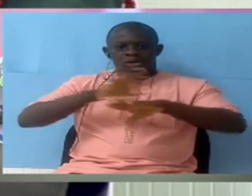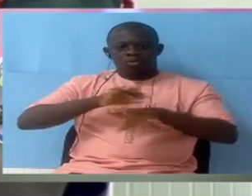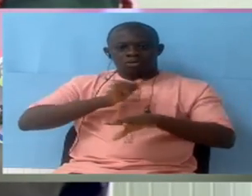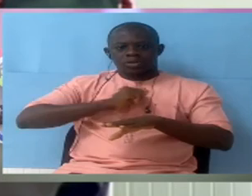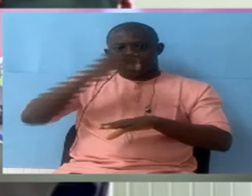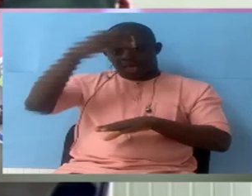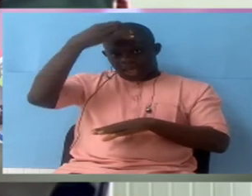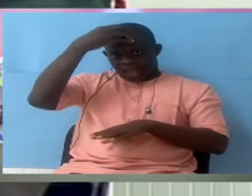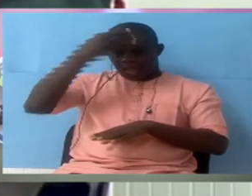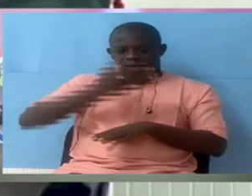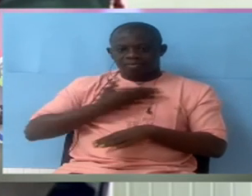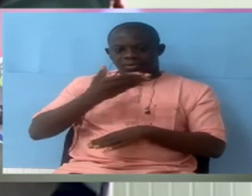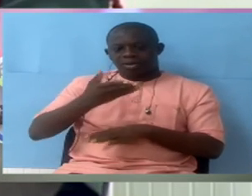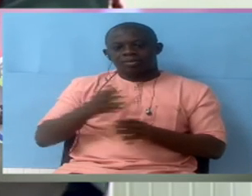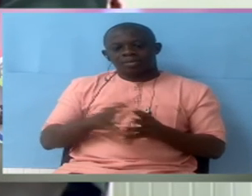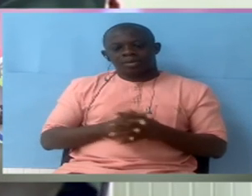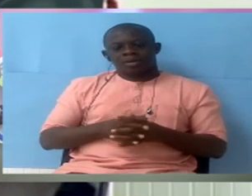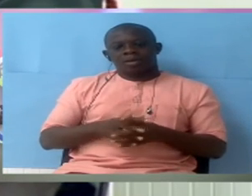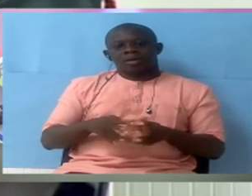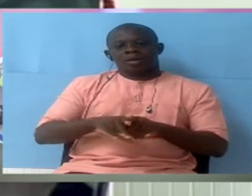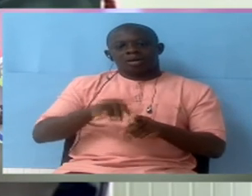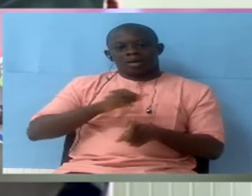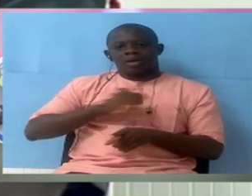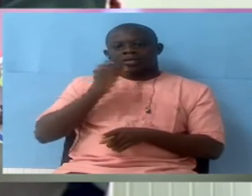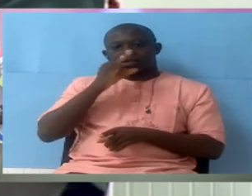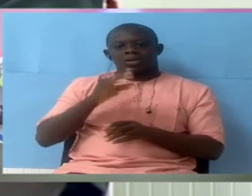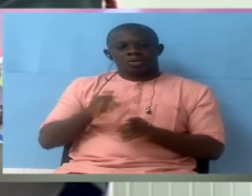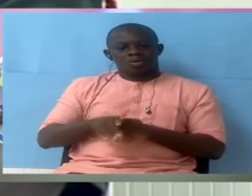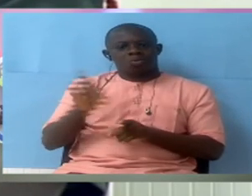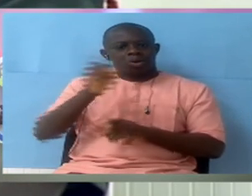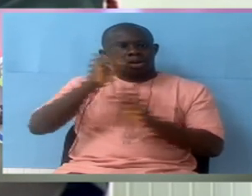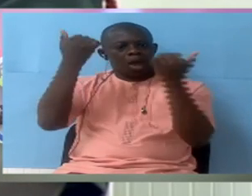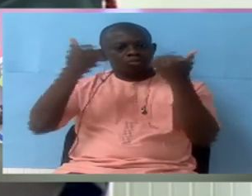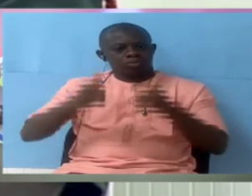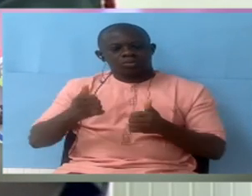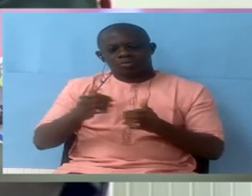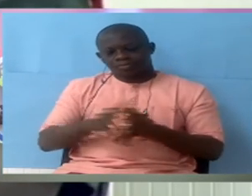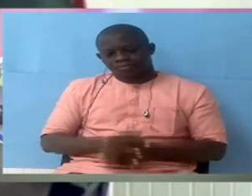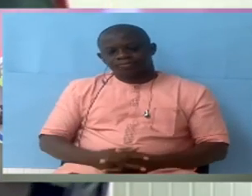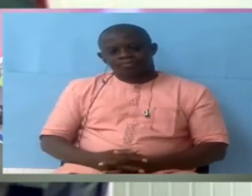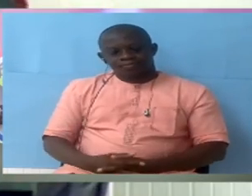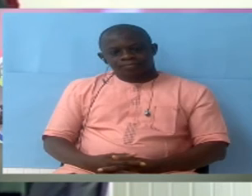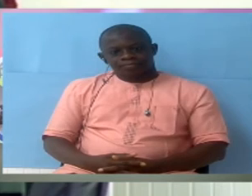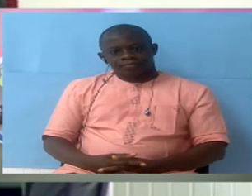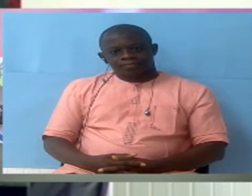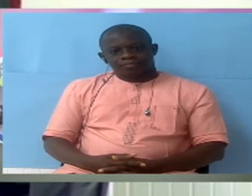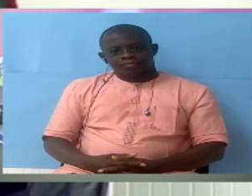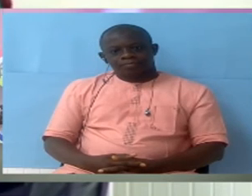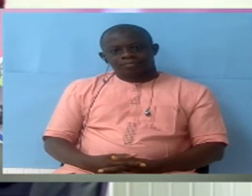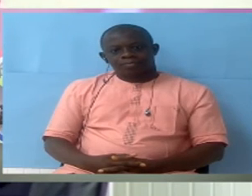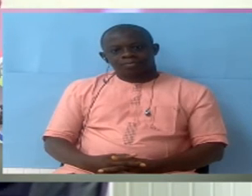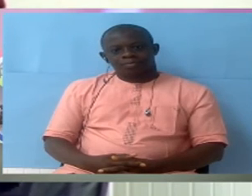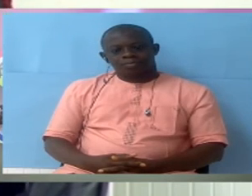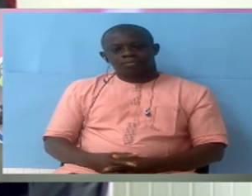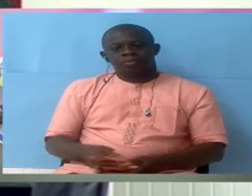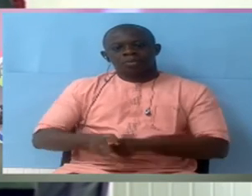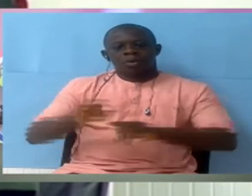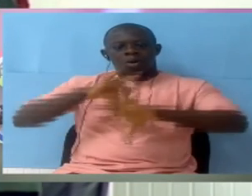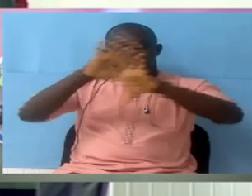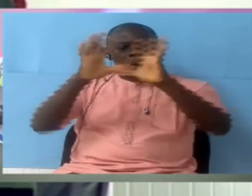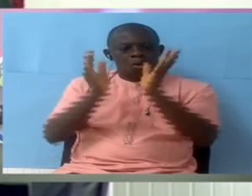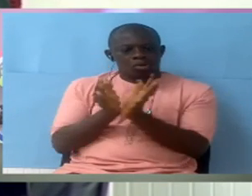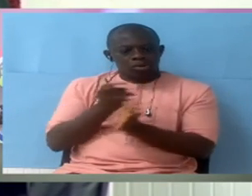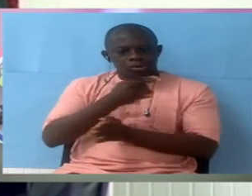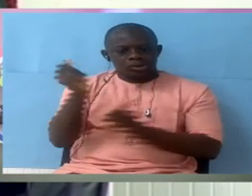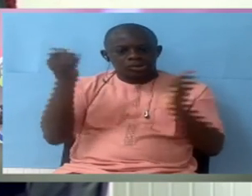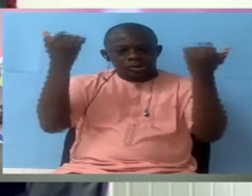bi. Then I say wow. Ci la ne wow. So all this is happening and I am not